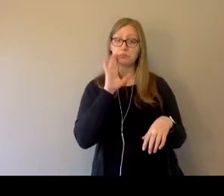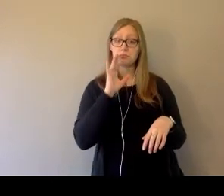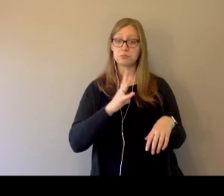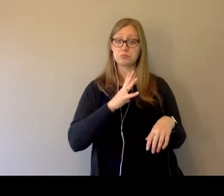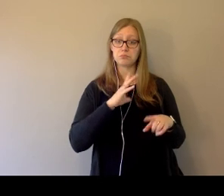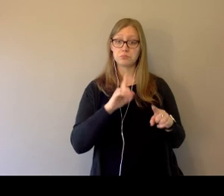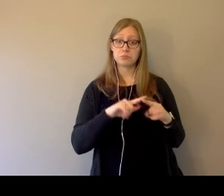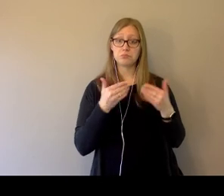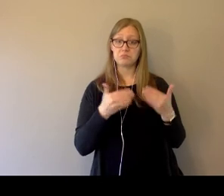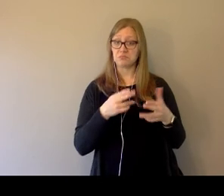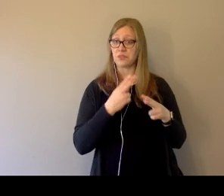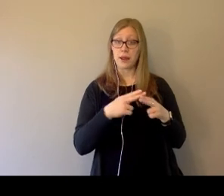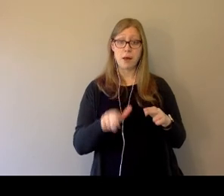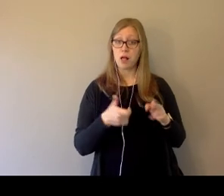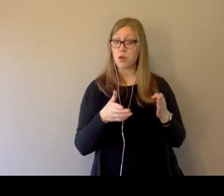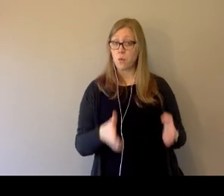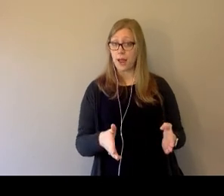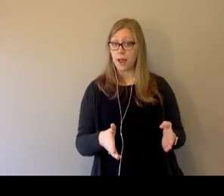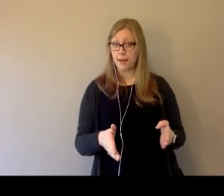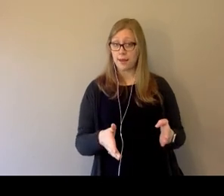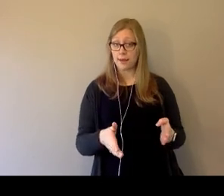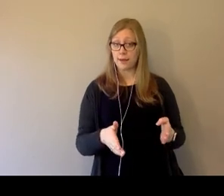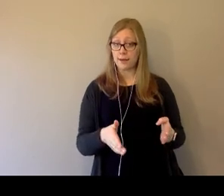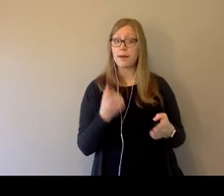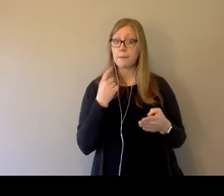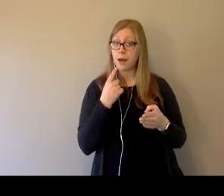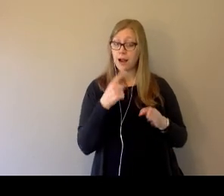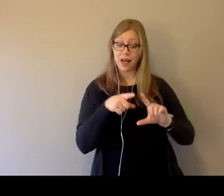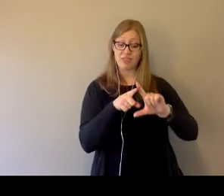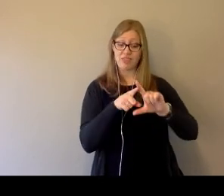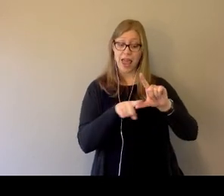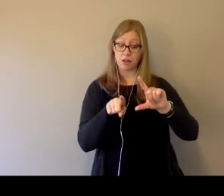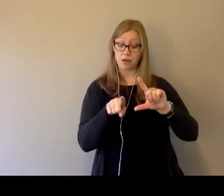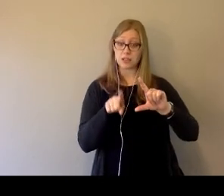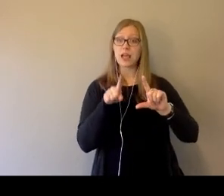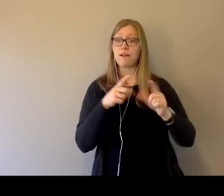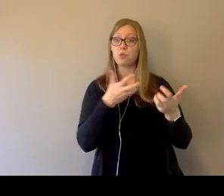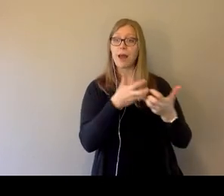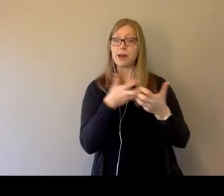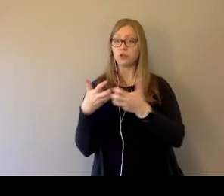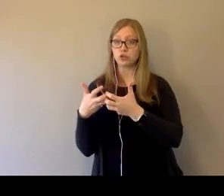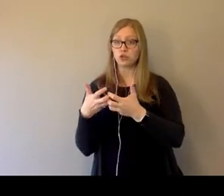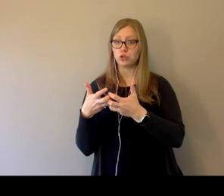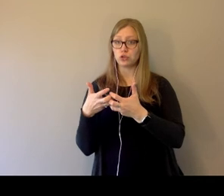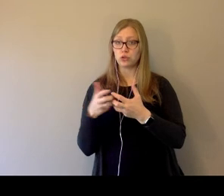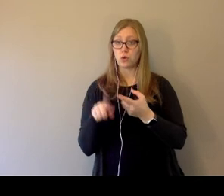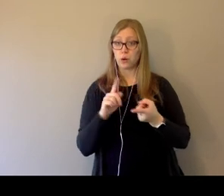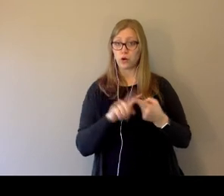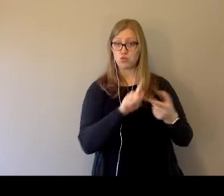to name it in other ways, but just so the corresponding angles match.